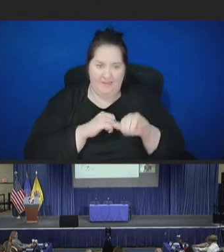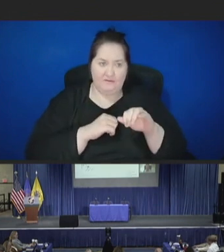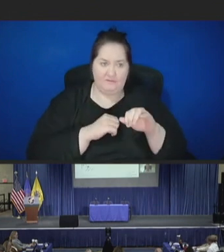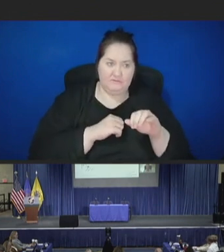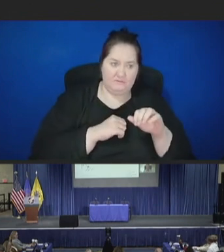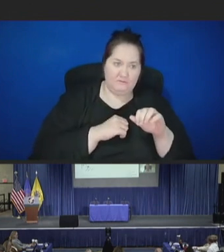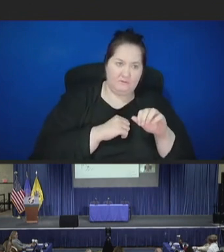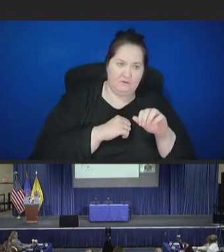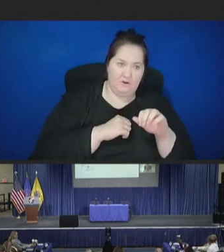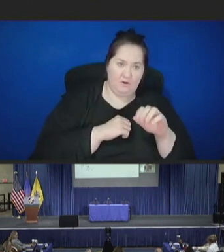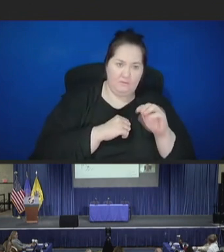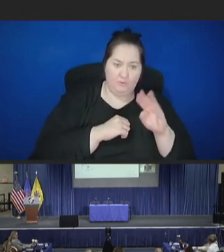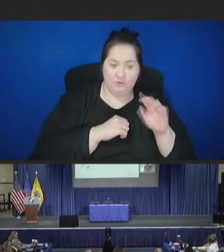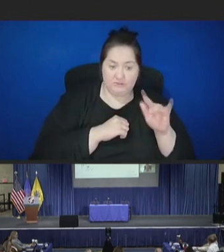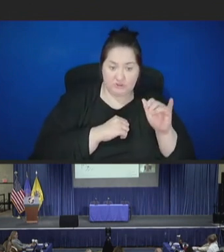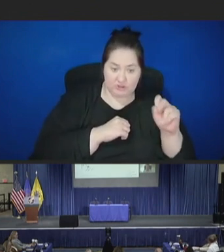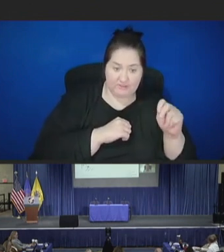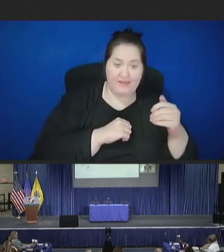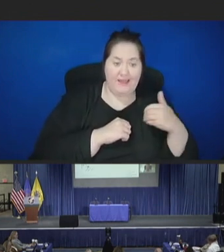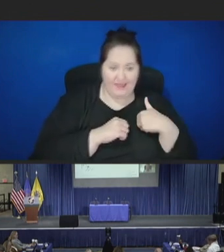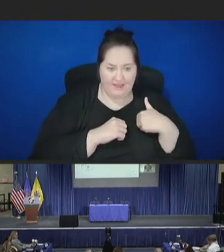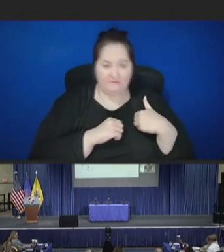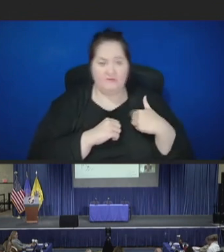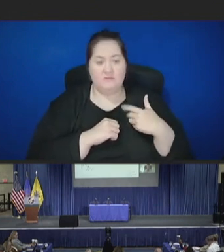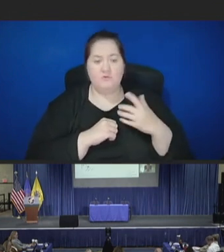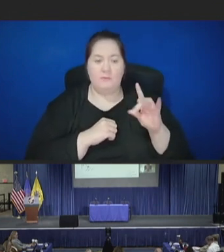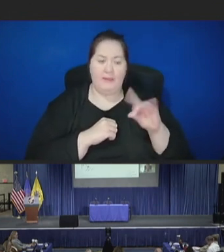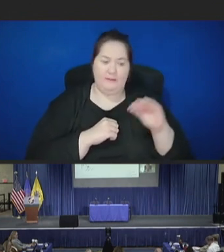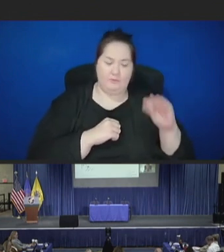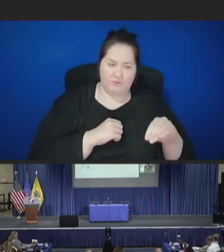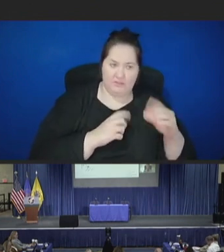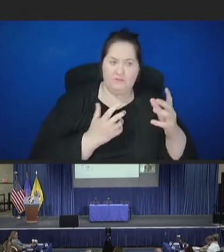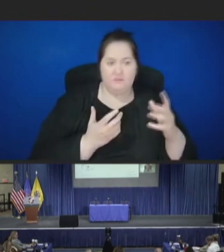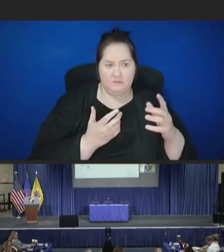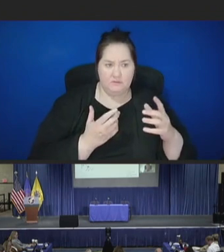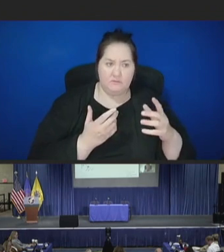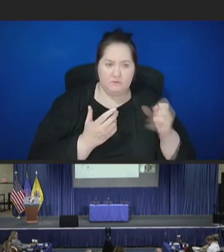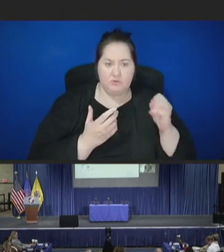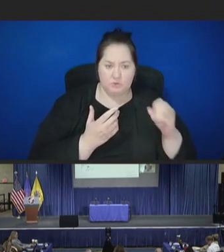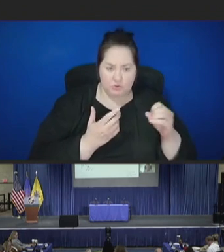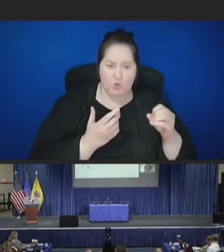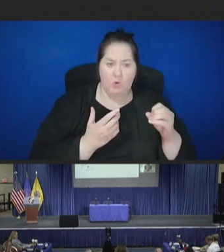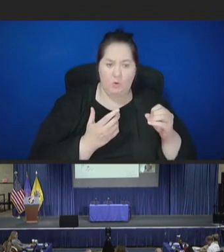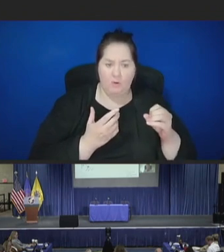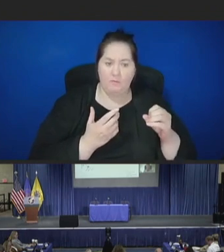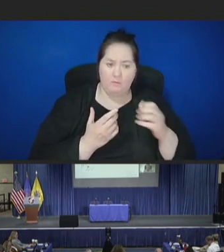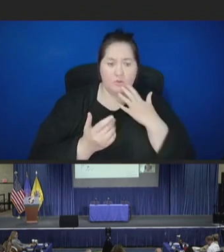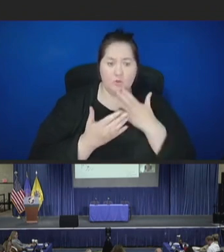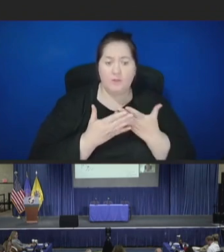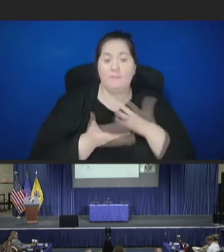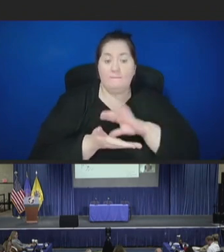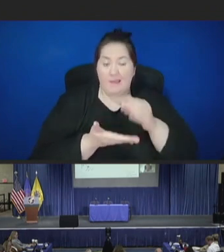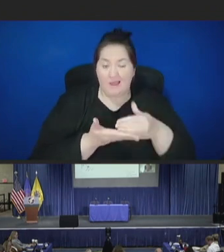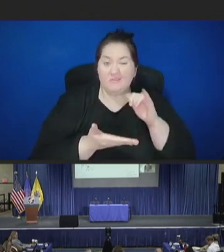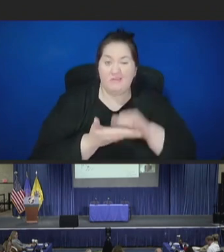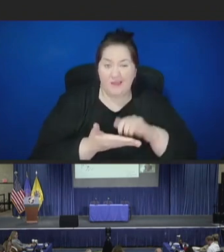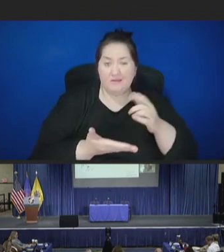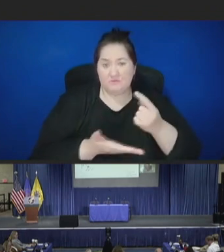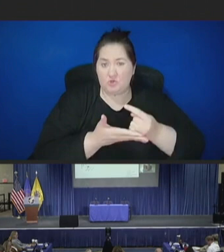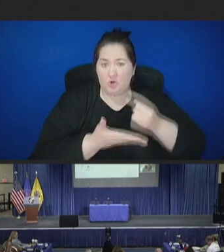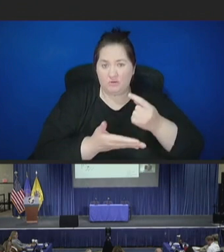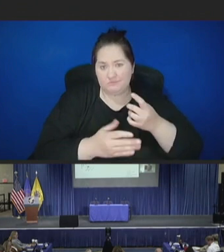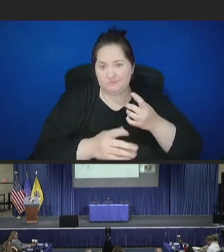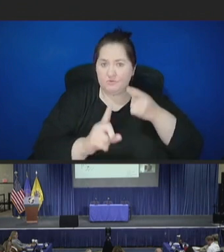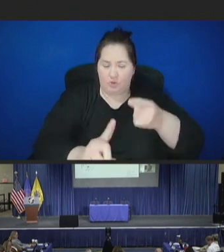our immunogen have the binding motif, so massive enrichment of the target B cells. The other thing is, I said we need this